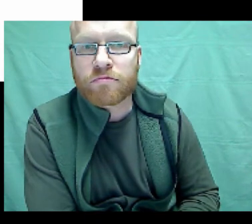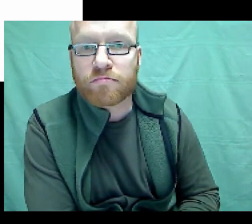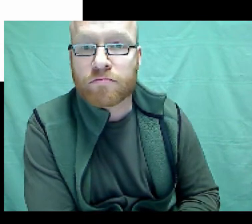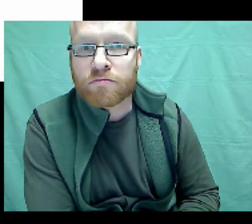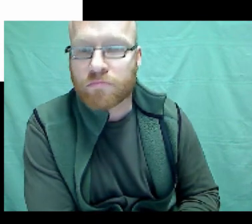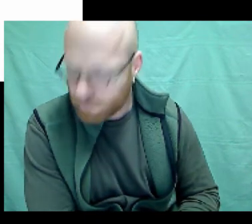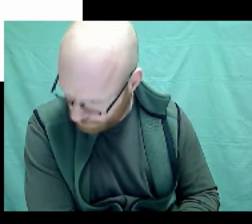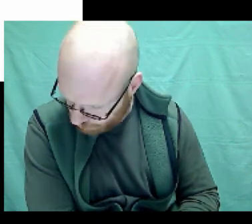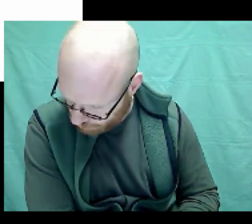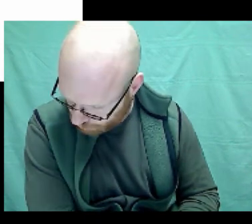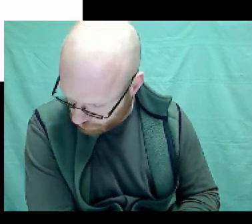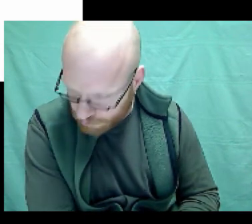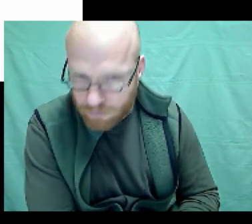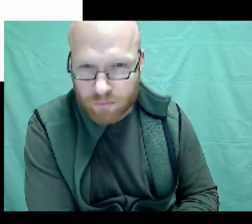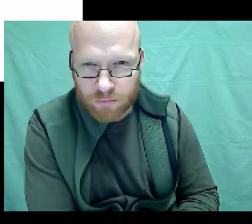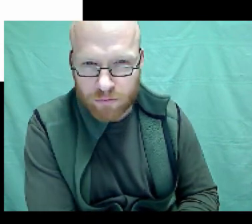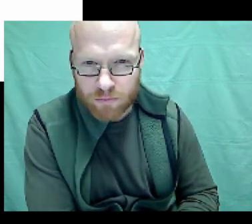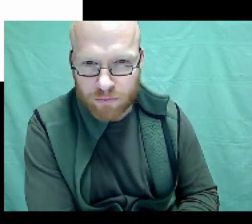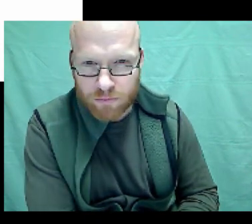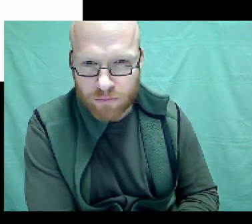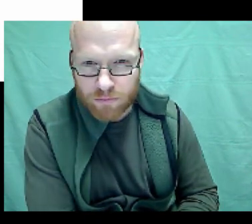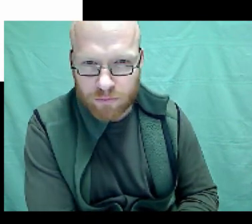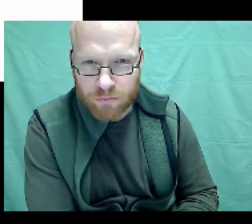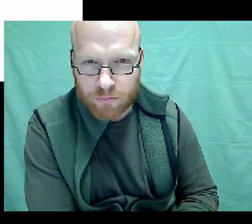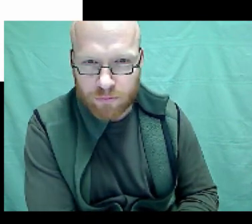I figured that out earlier. Okay, good. Here it is.